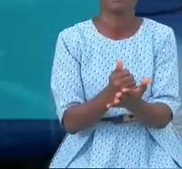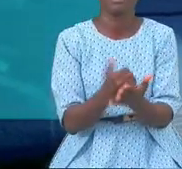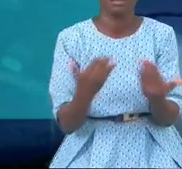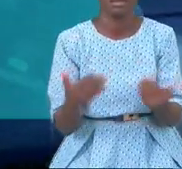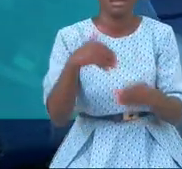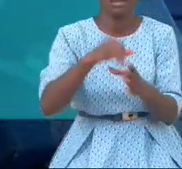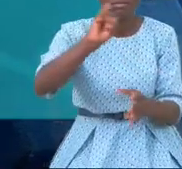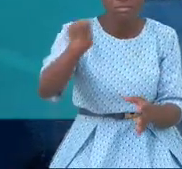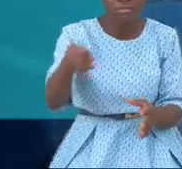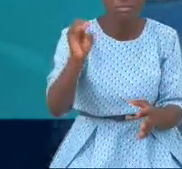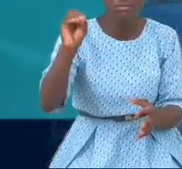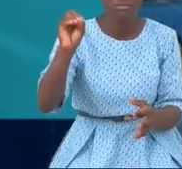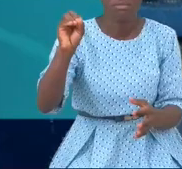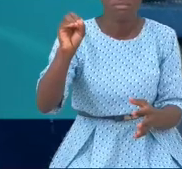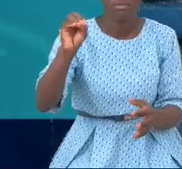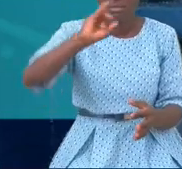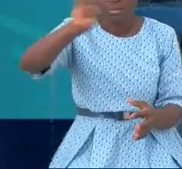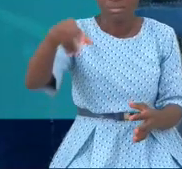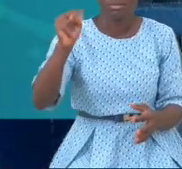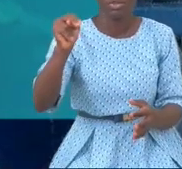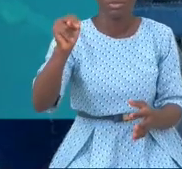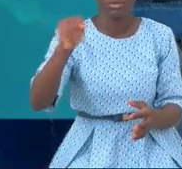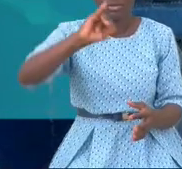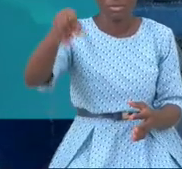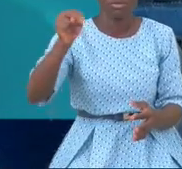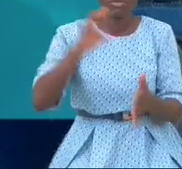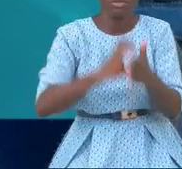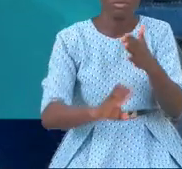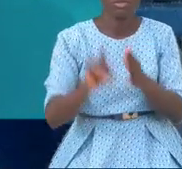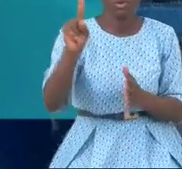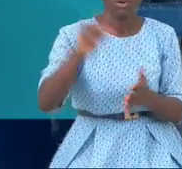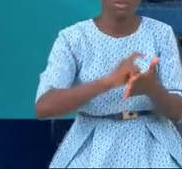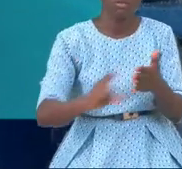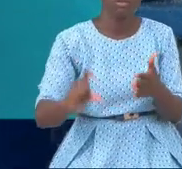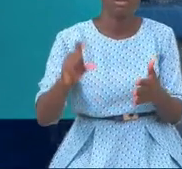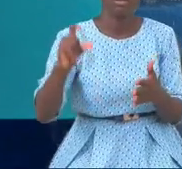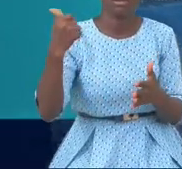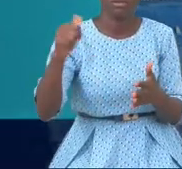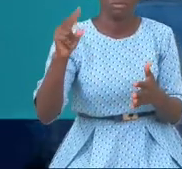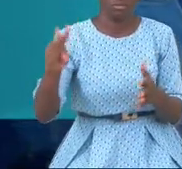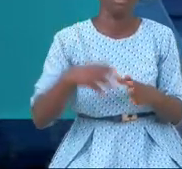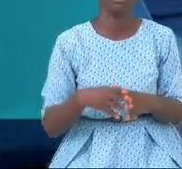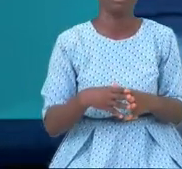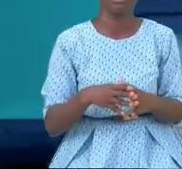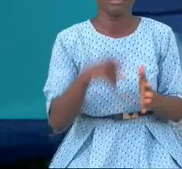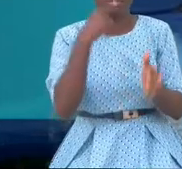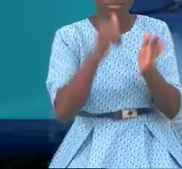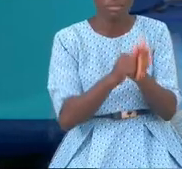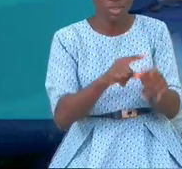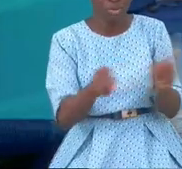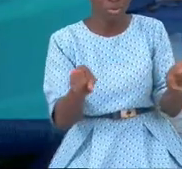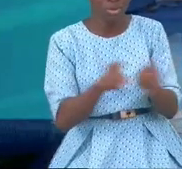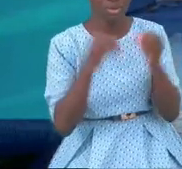many as received him, it's in our hand, as many as received